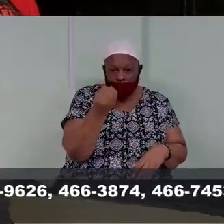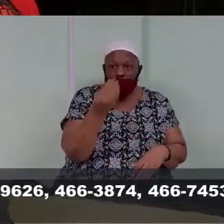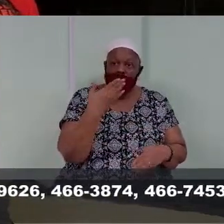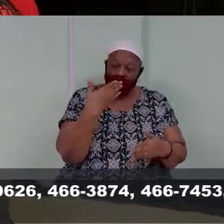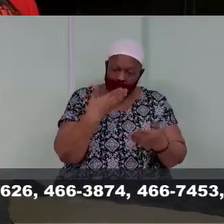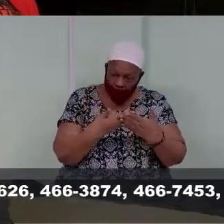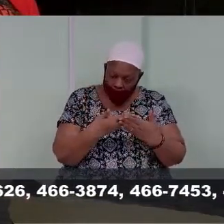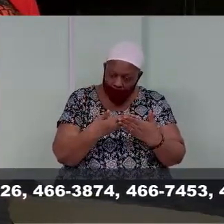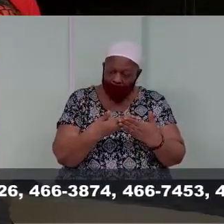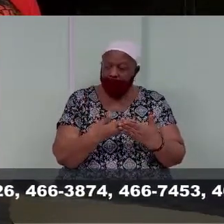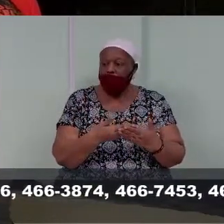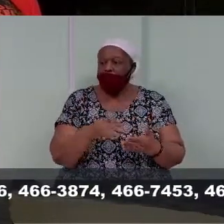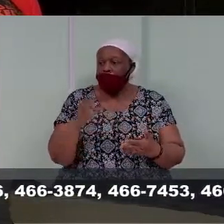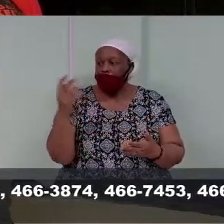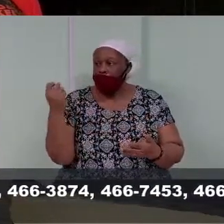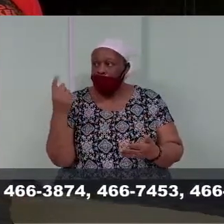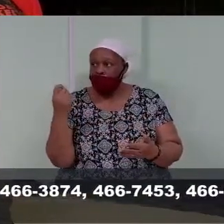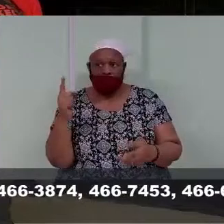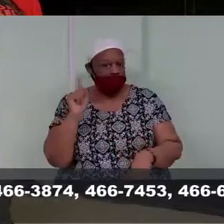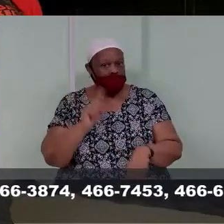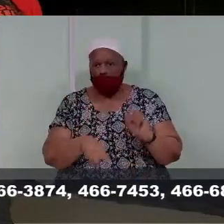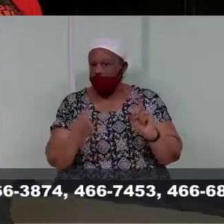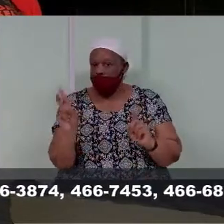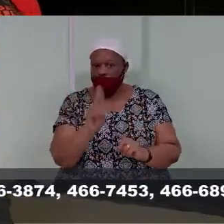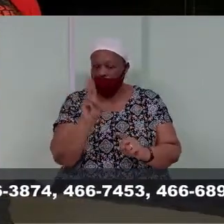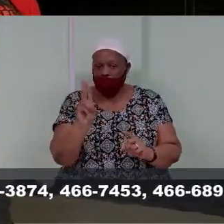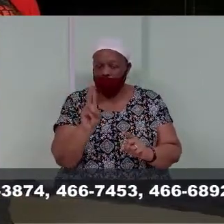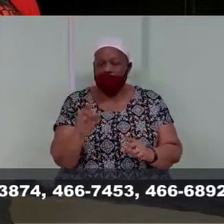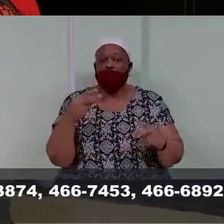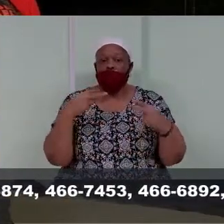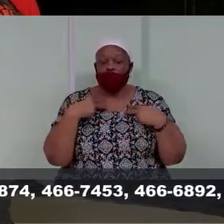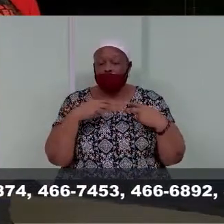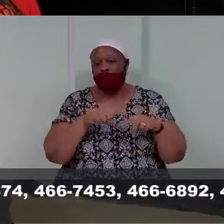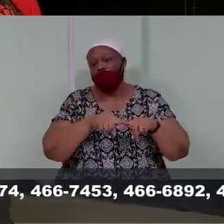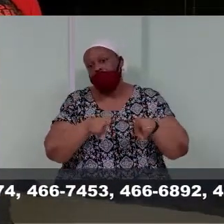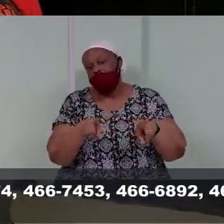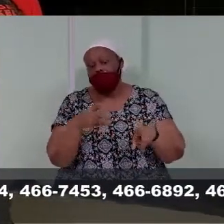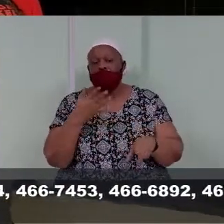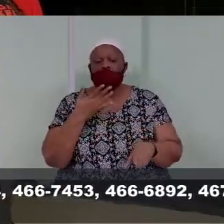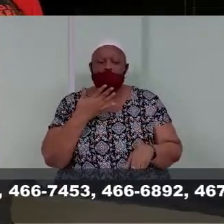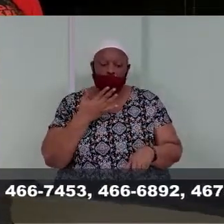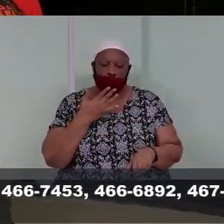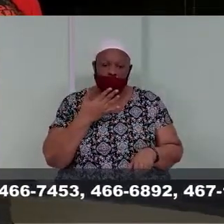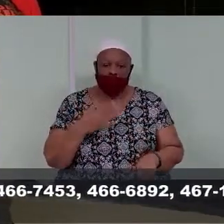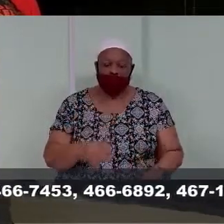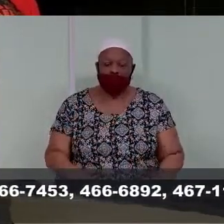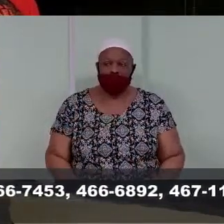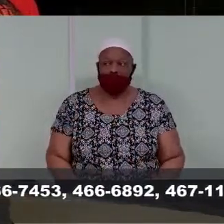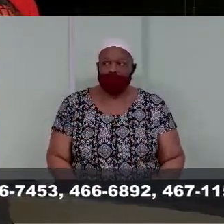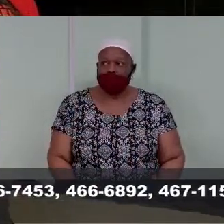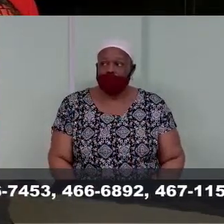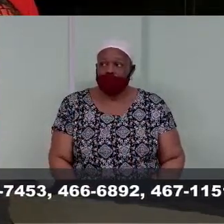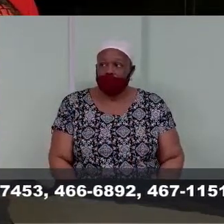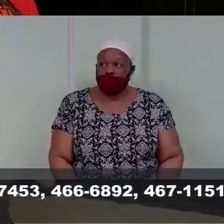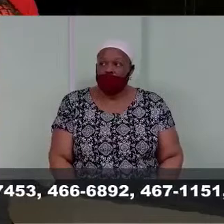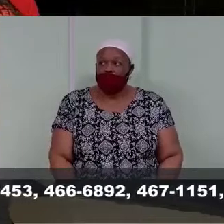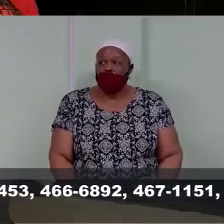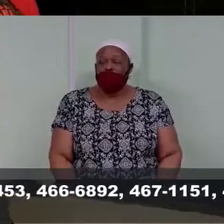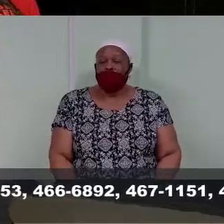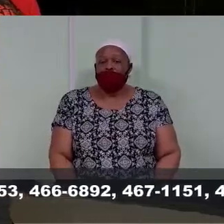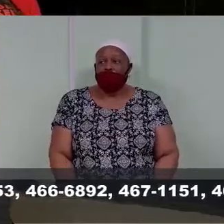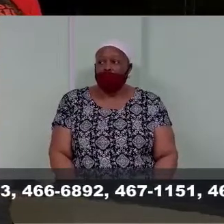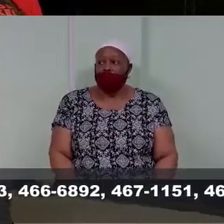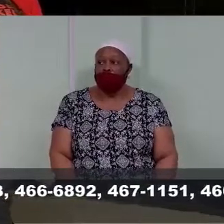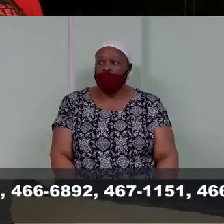if you got a ticket during that week and you can't use it, I would suggest you give it to someone who can use it.